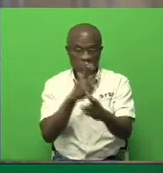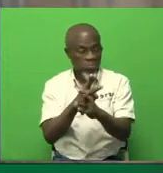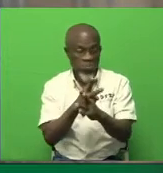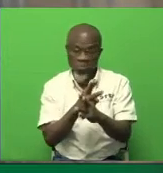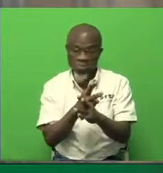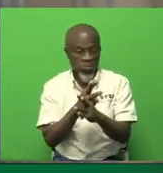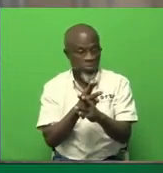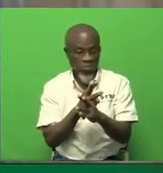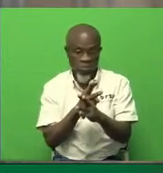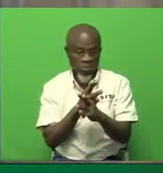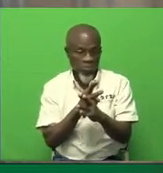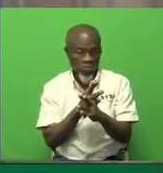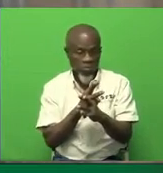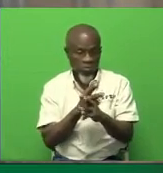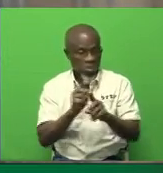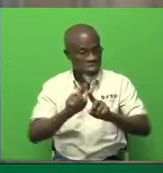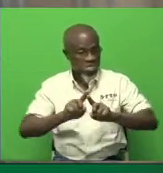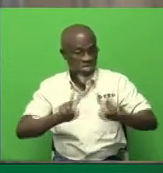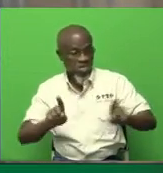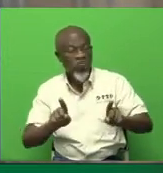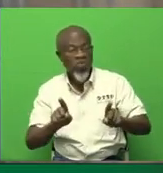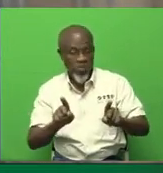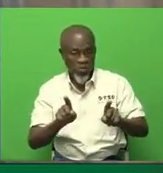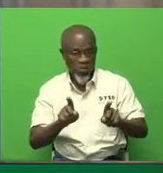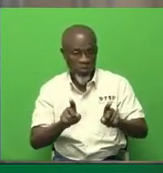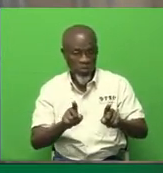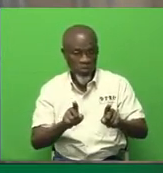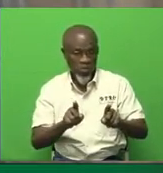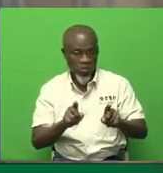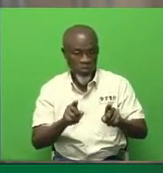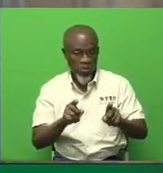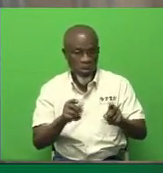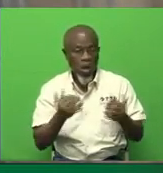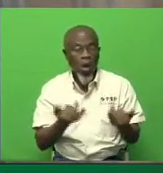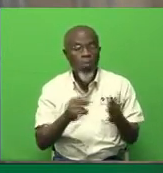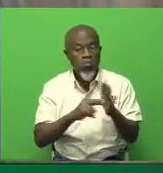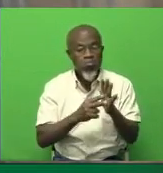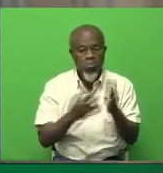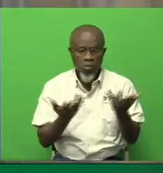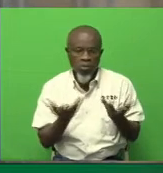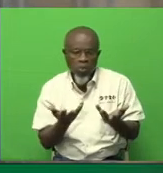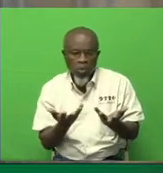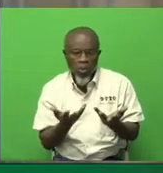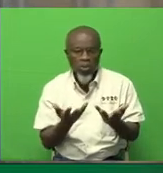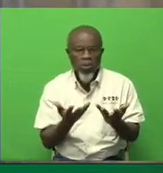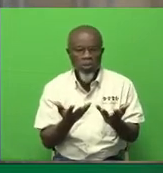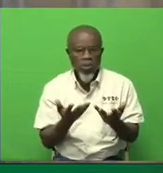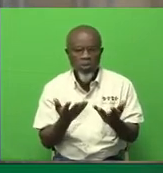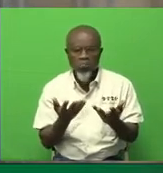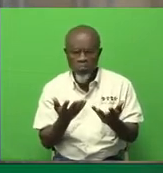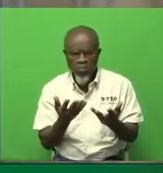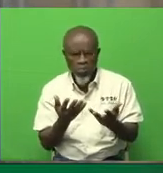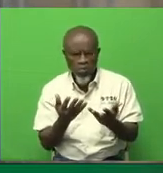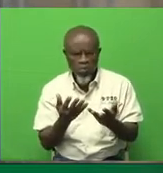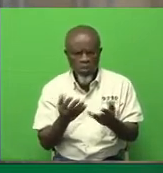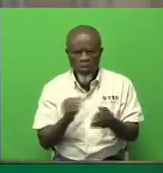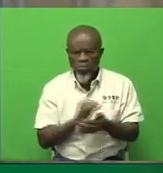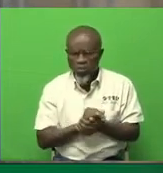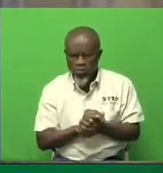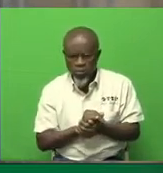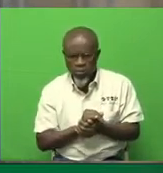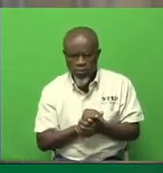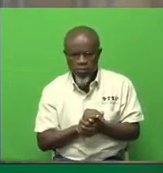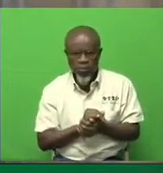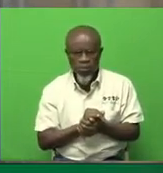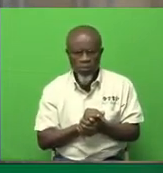reporting this ensures a separation of active activities related to GDP compilation which